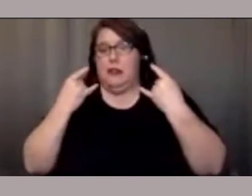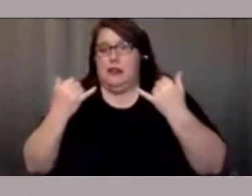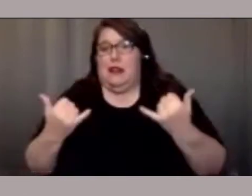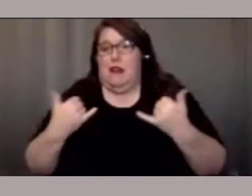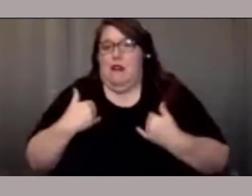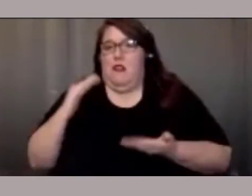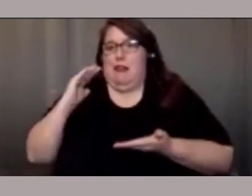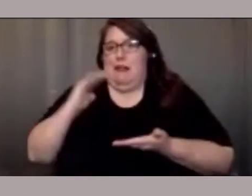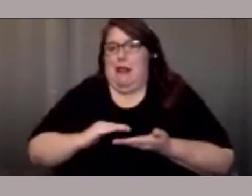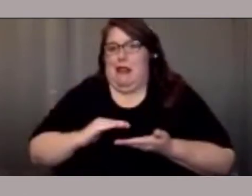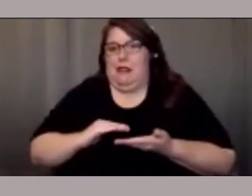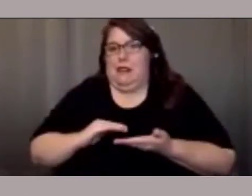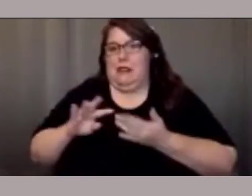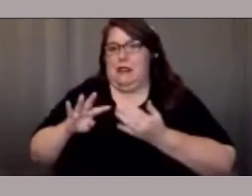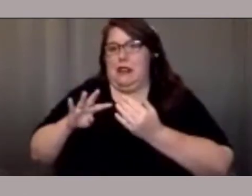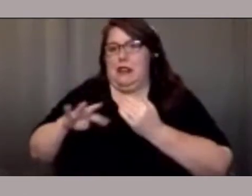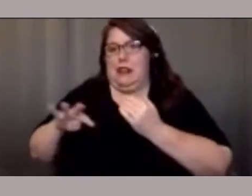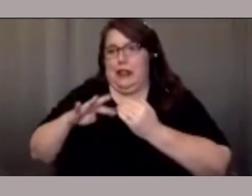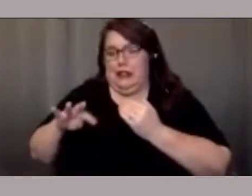fewer leaks